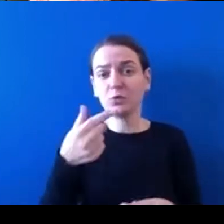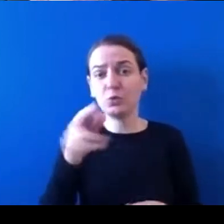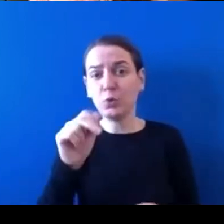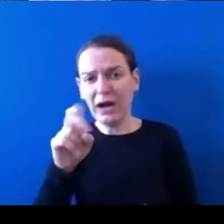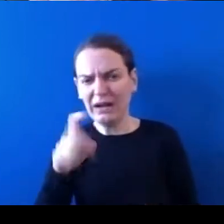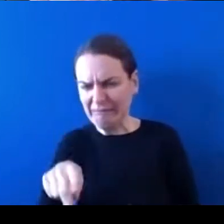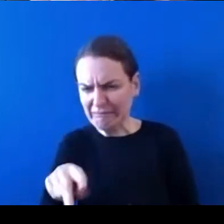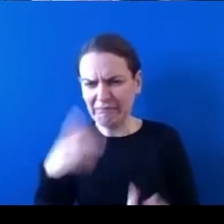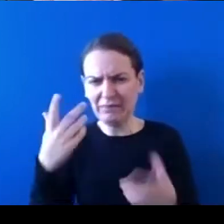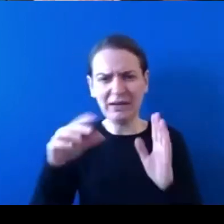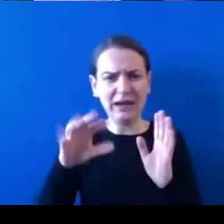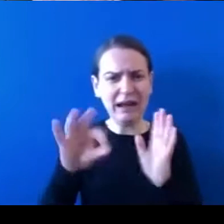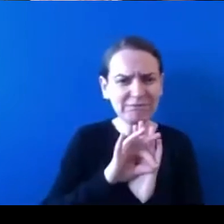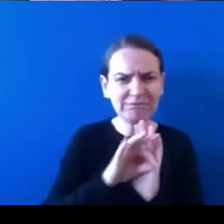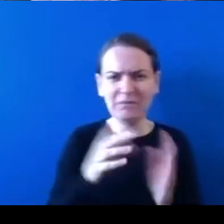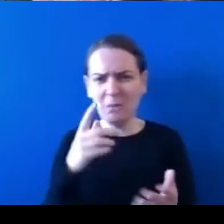what's going on.